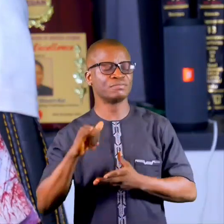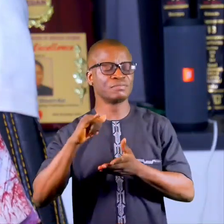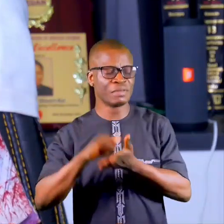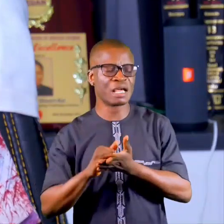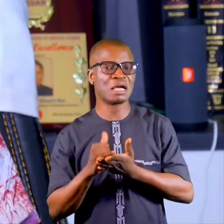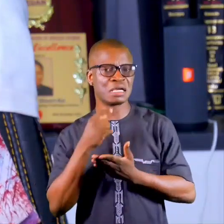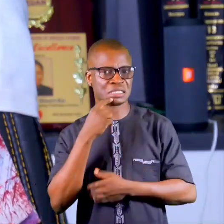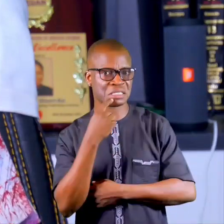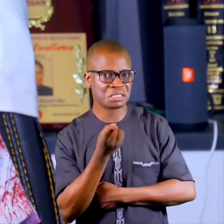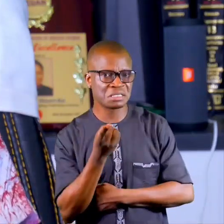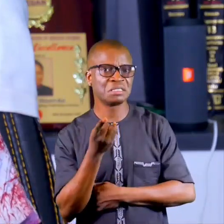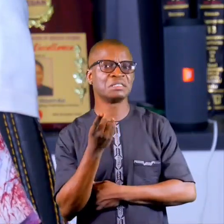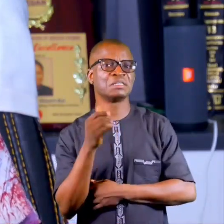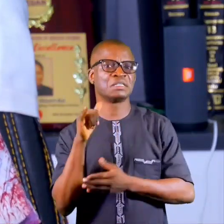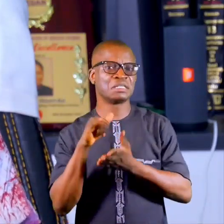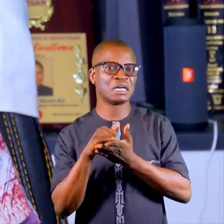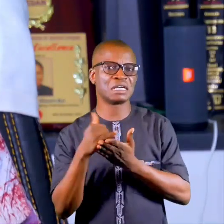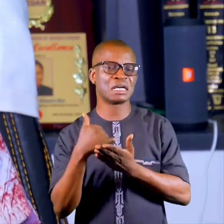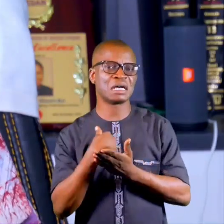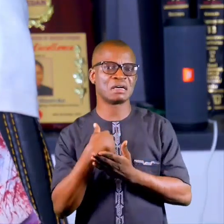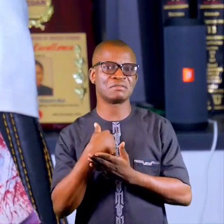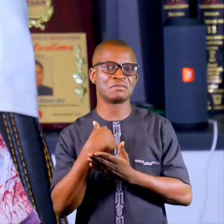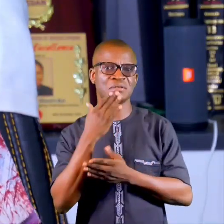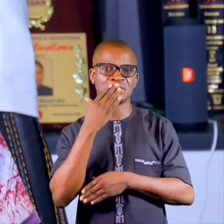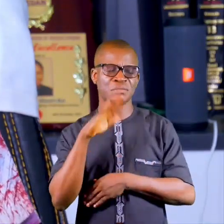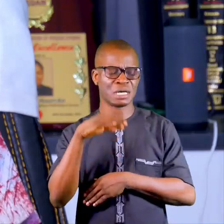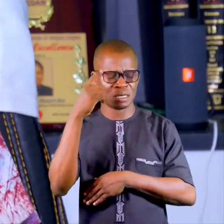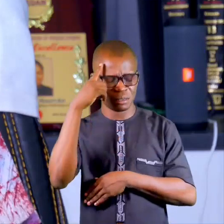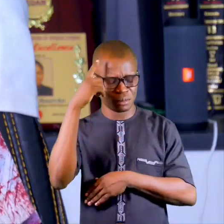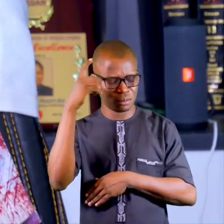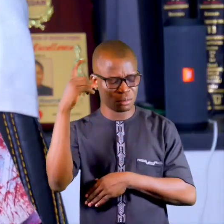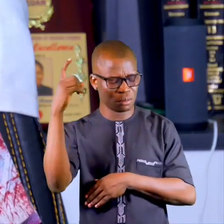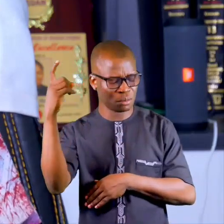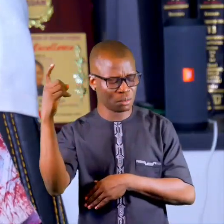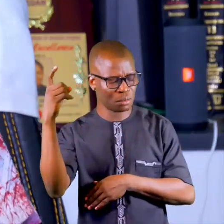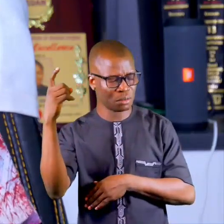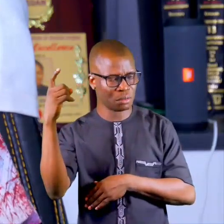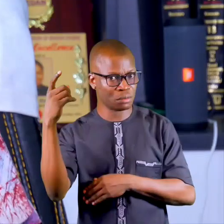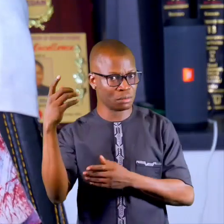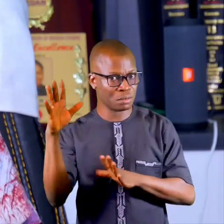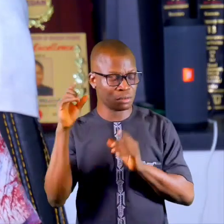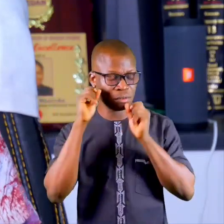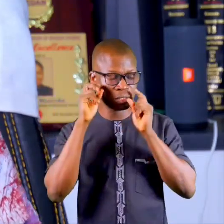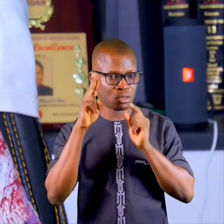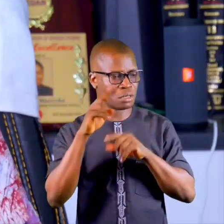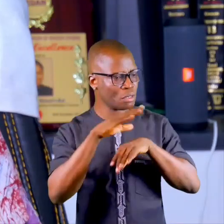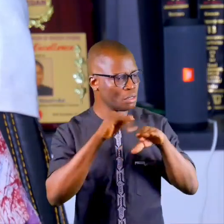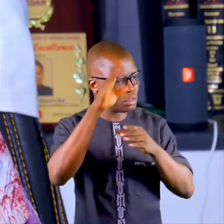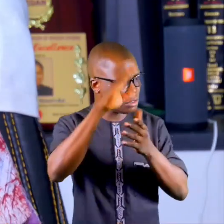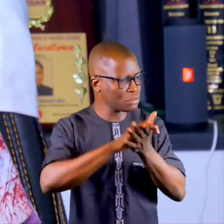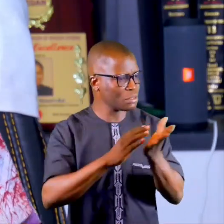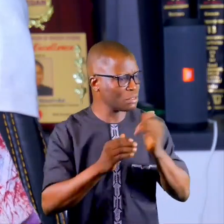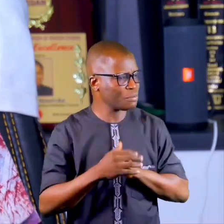that she had a bad dream, woke up, shared her dream with her